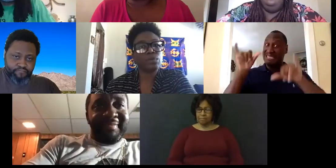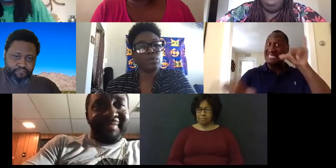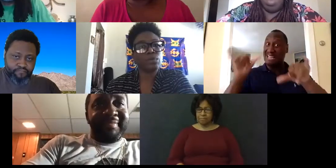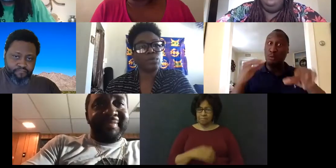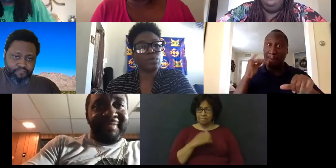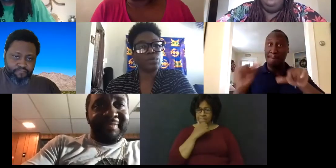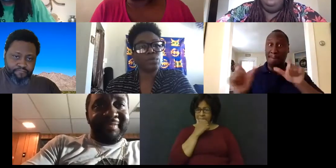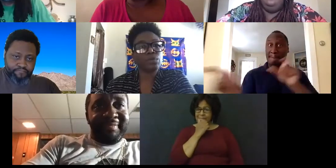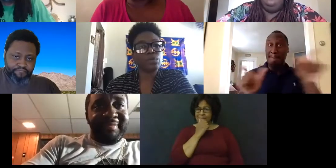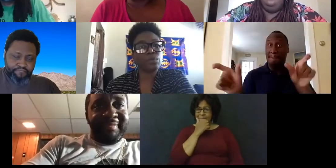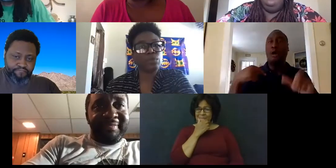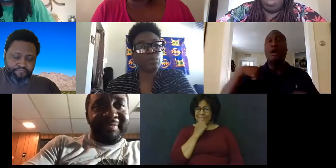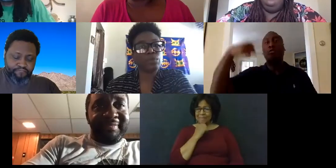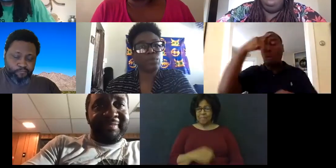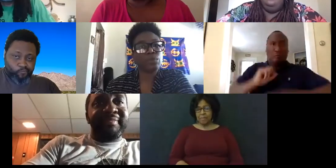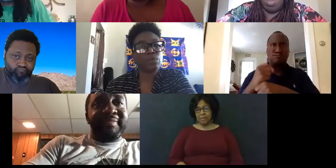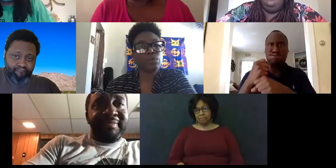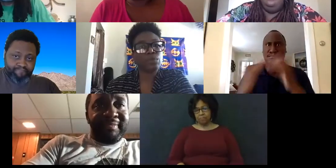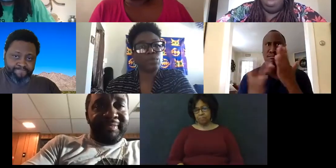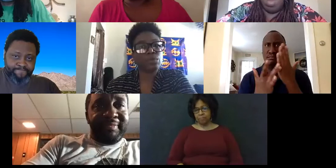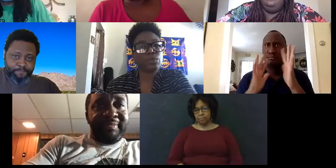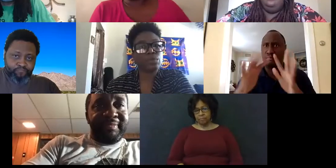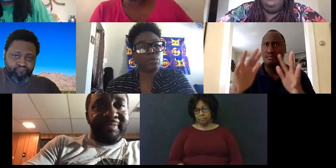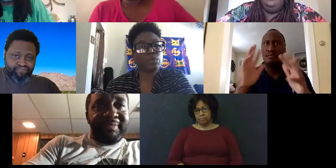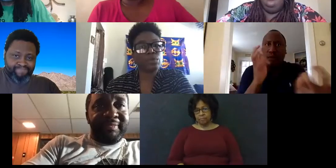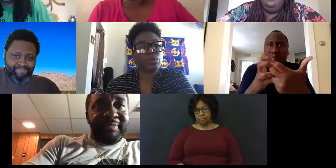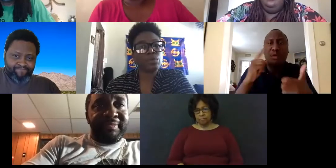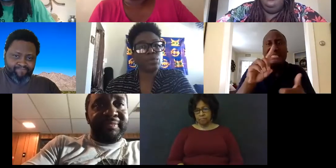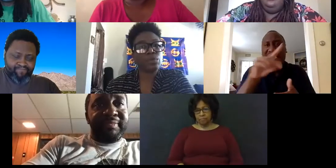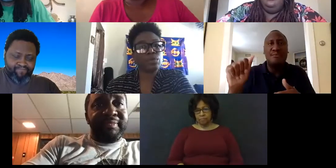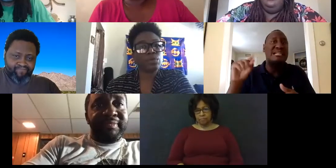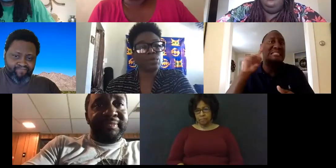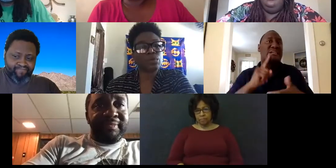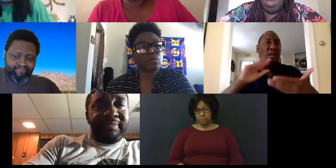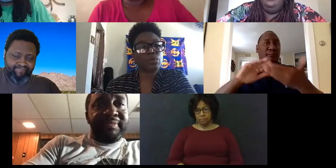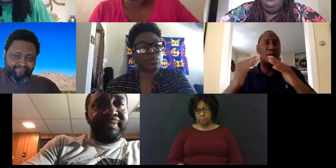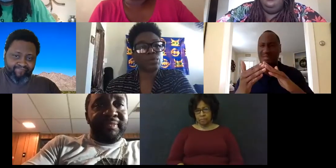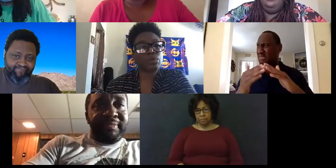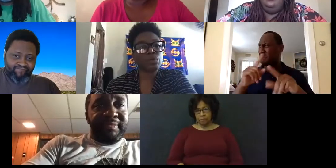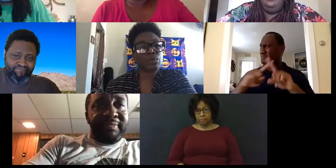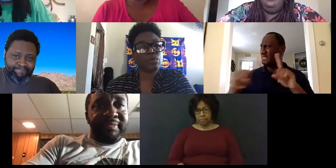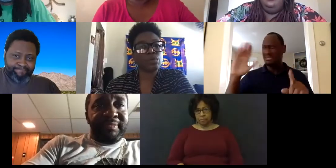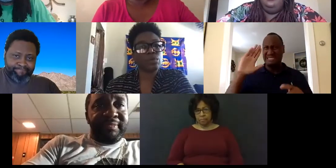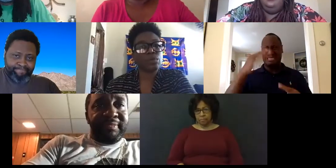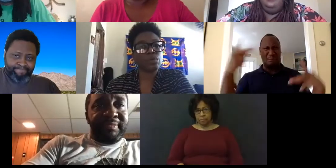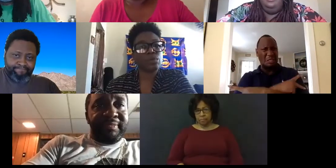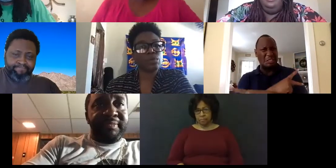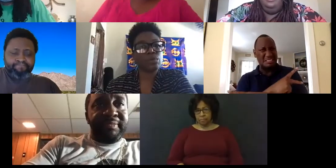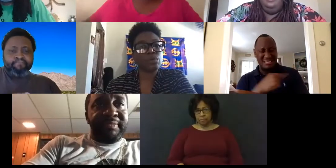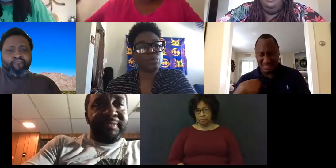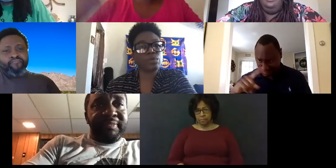I picture technology, people staying home. You know, I thought,